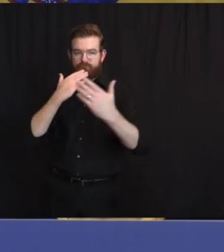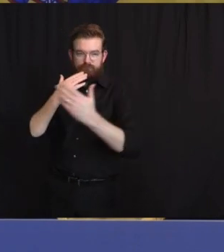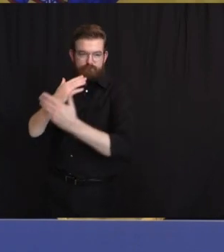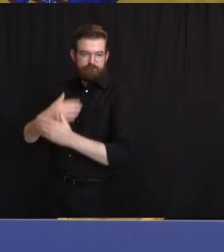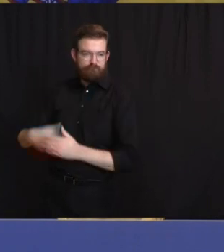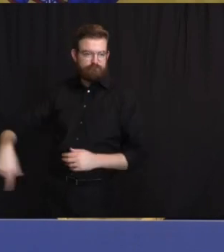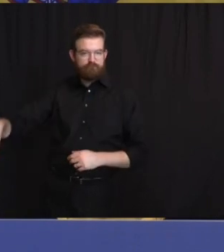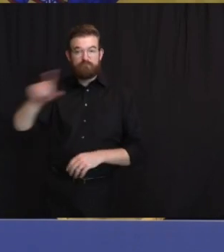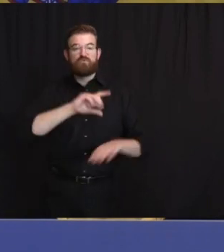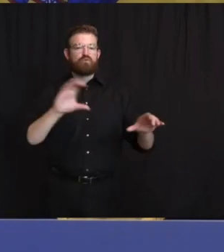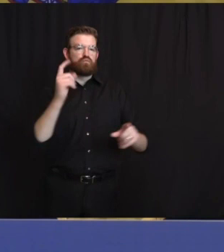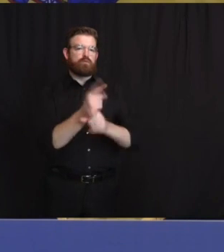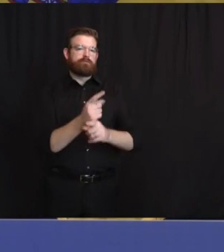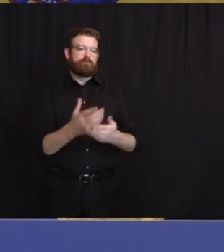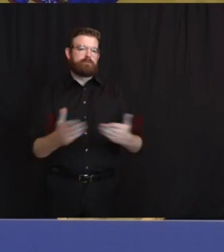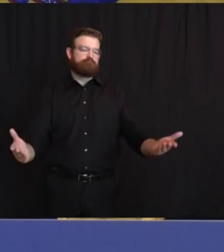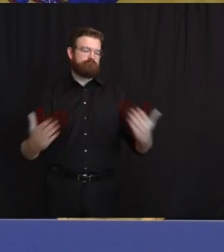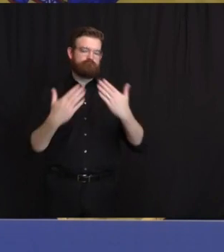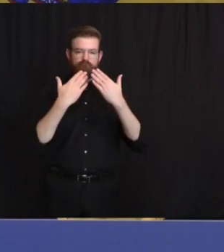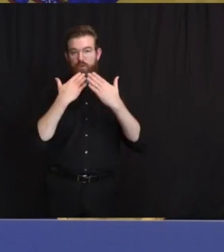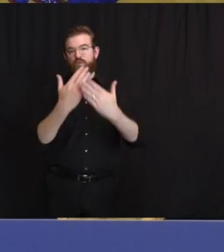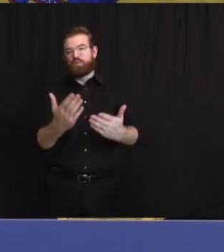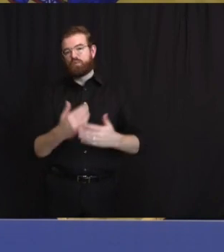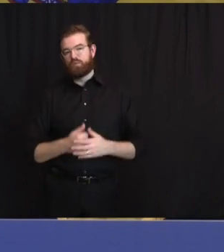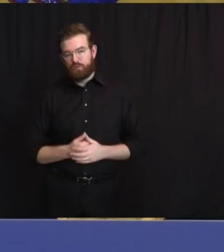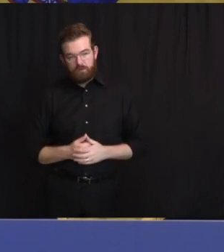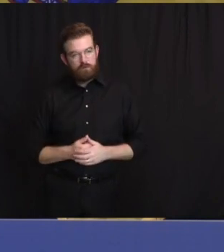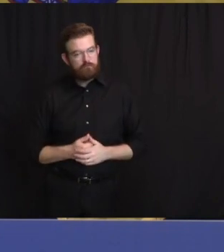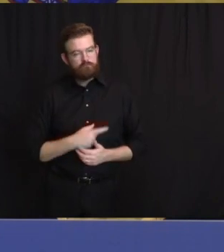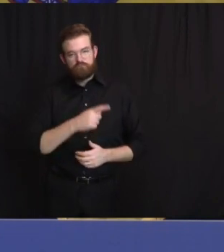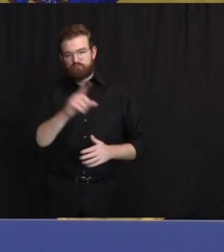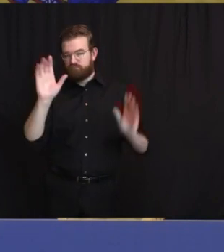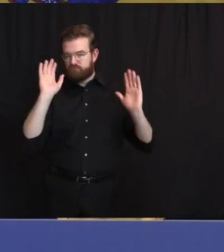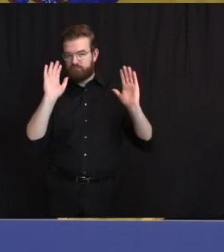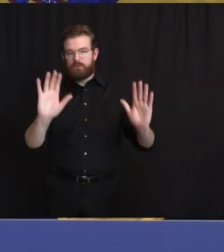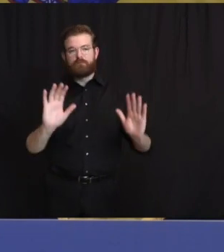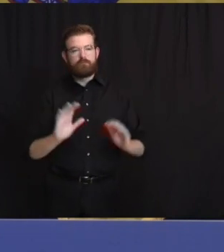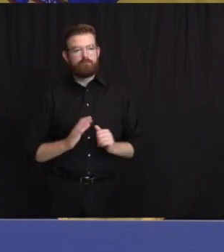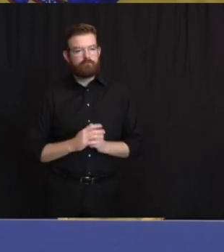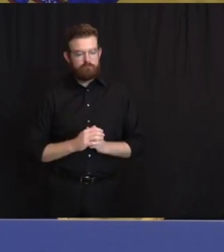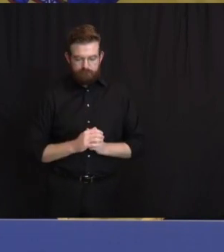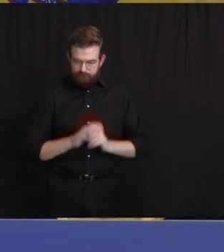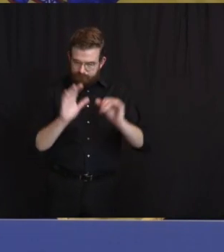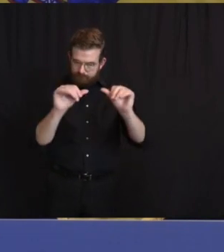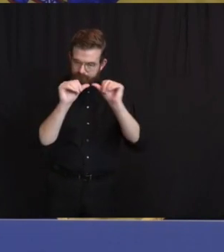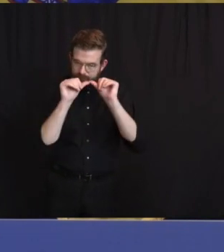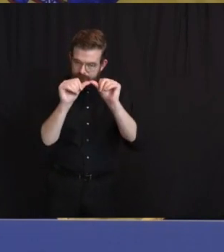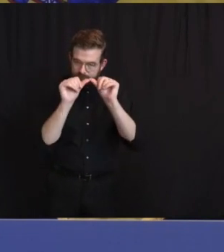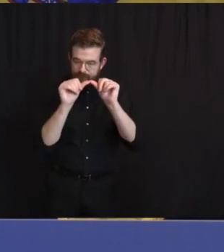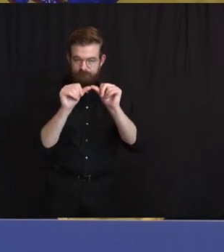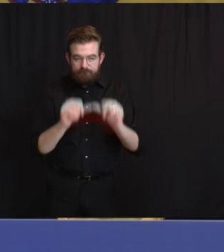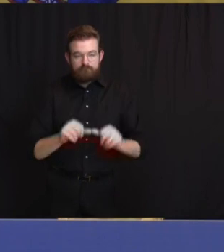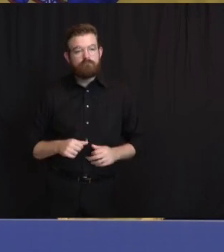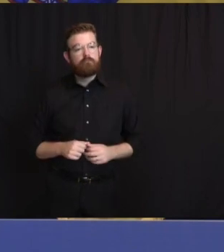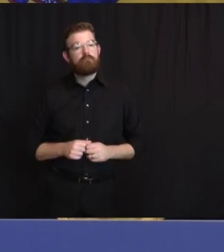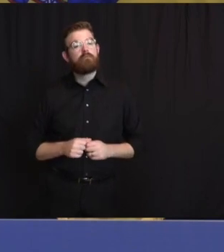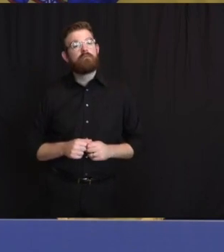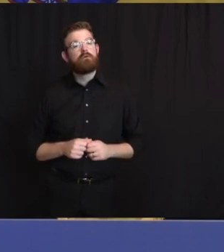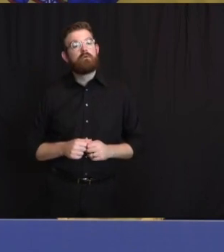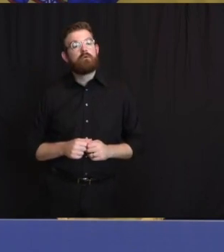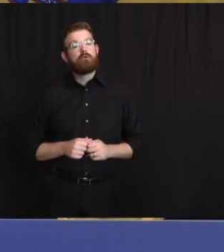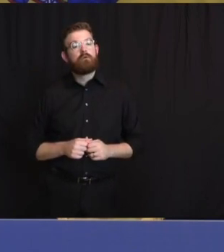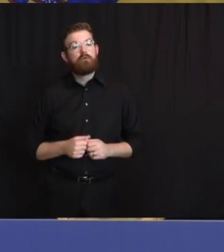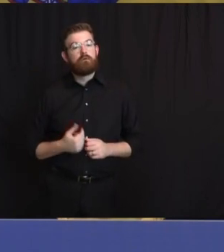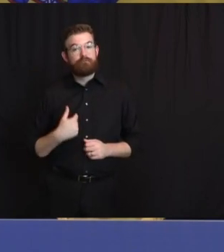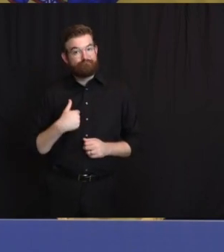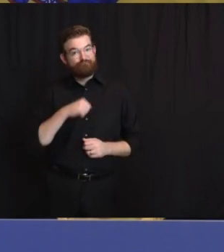thing. You've been extraordinary. We just need you to stay at it. I know it's not, listen, I'm not wild about covering my face either, in